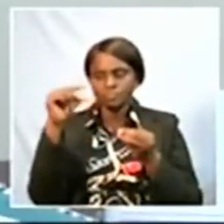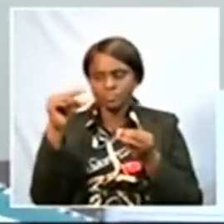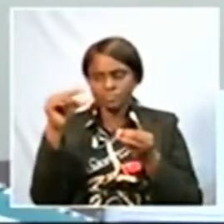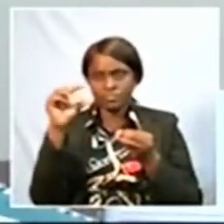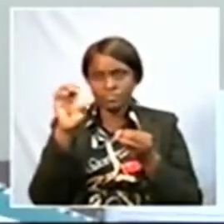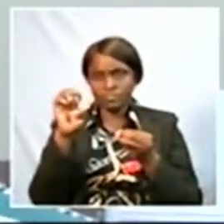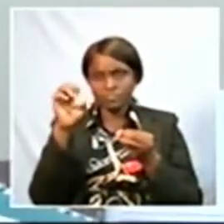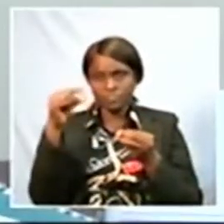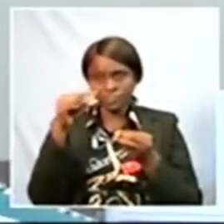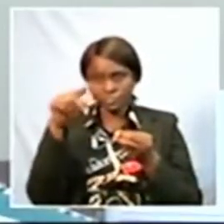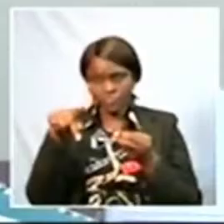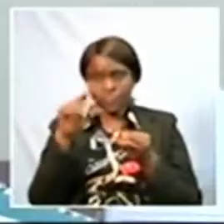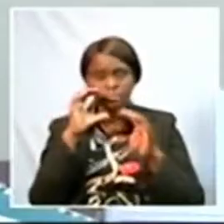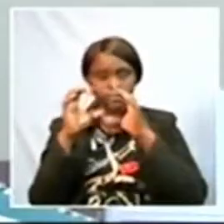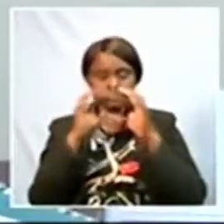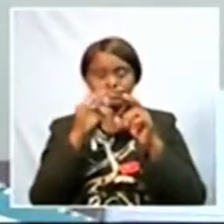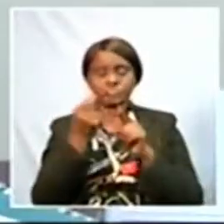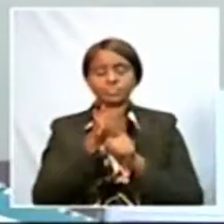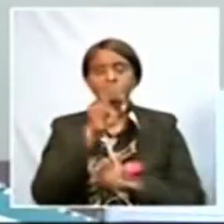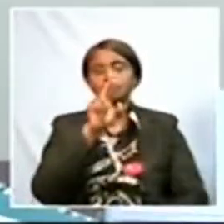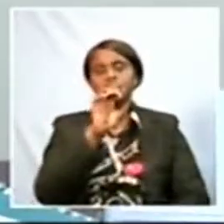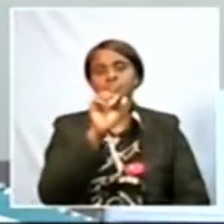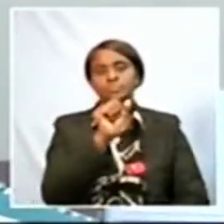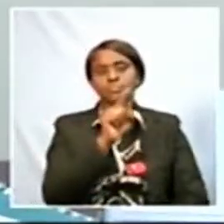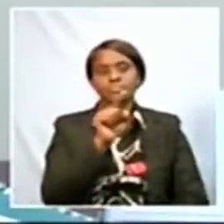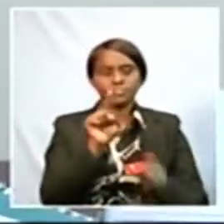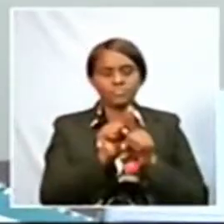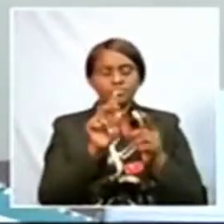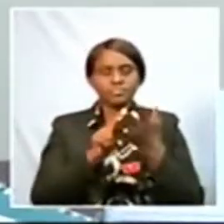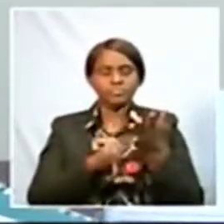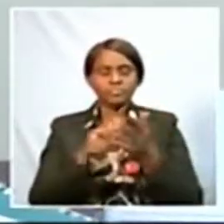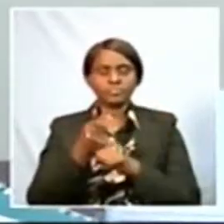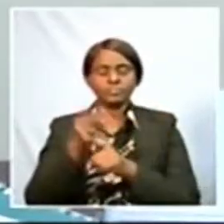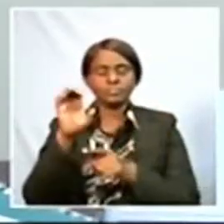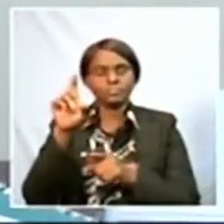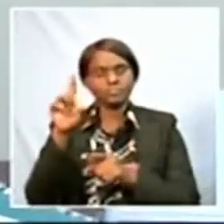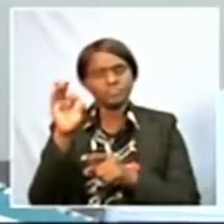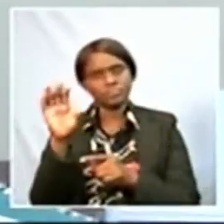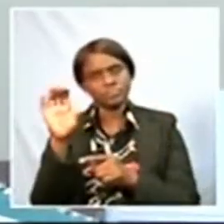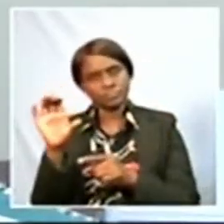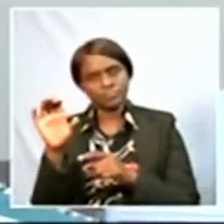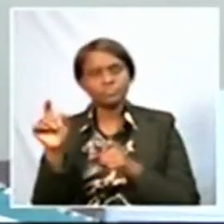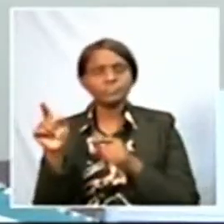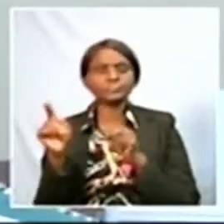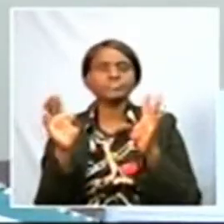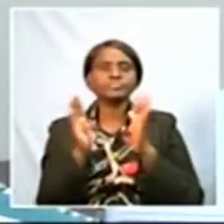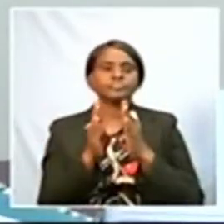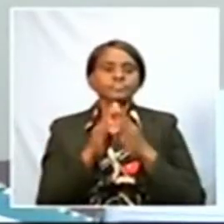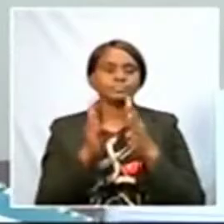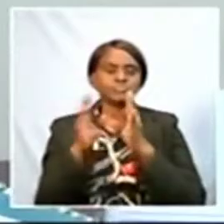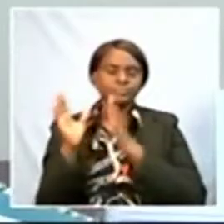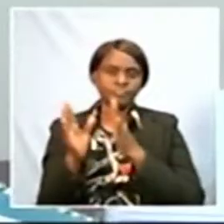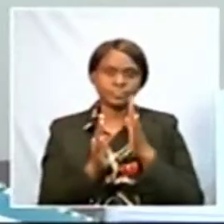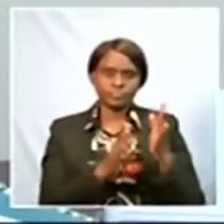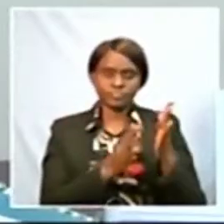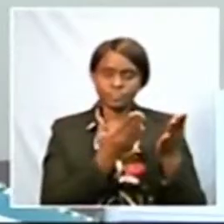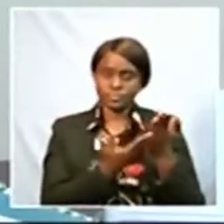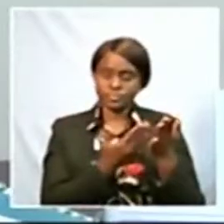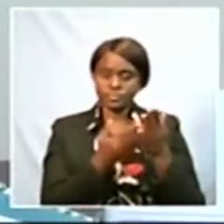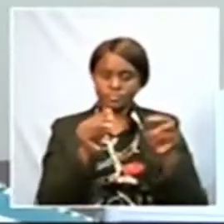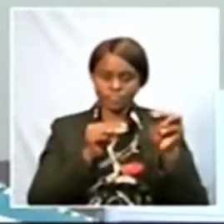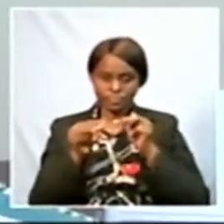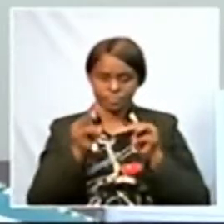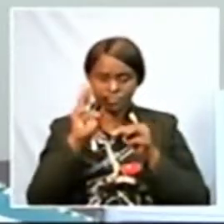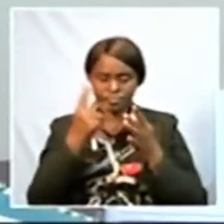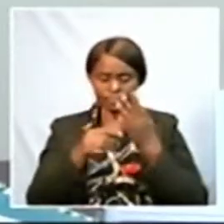extract, communication from RIA, and minute extracts from the CDFC meeting. Remedial measures.